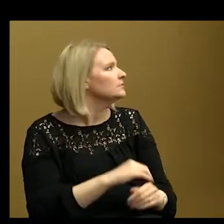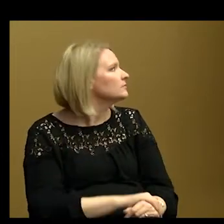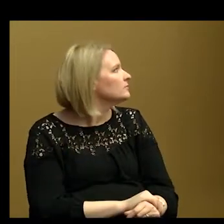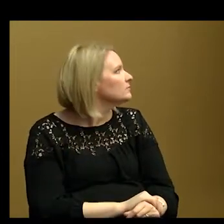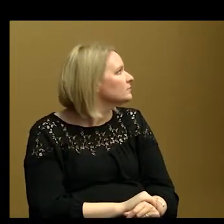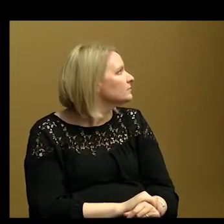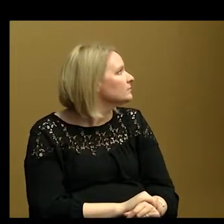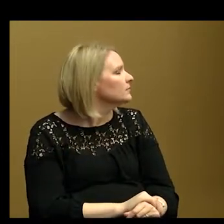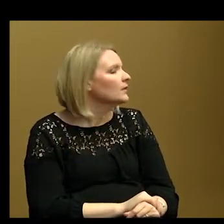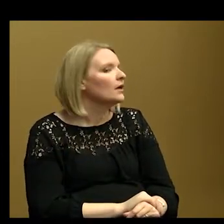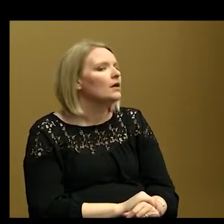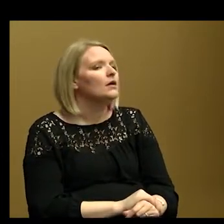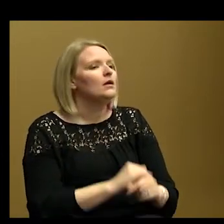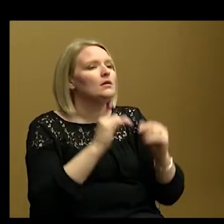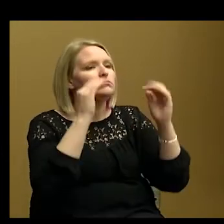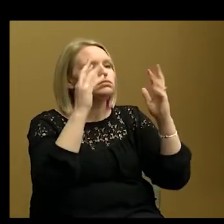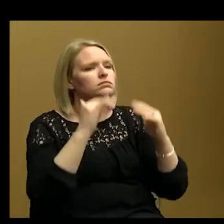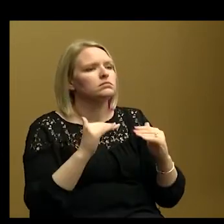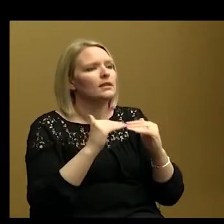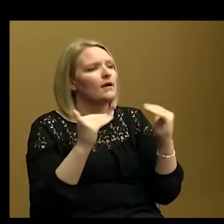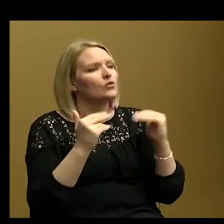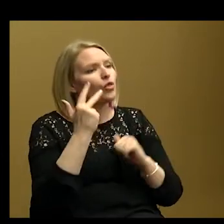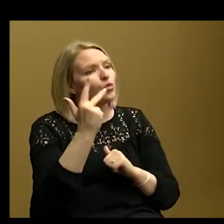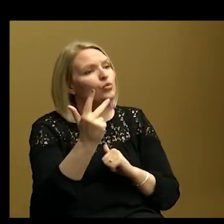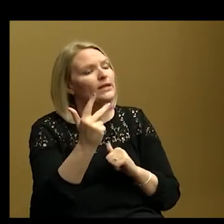into level 4 or 3,